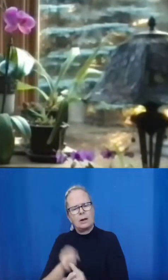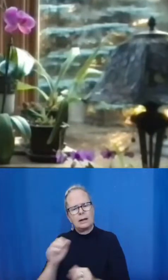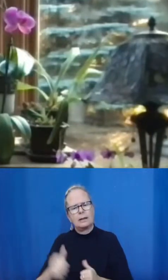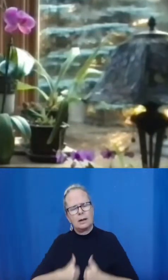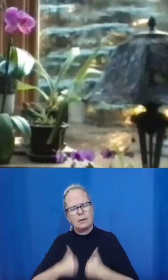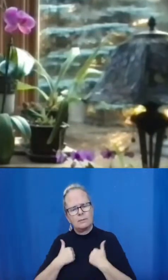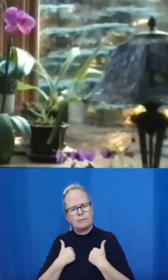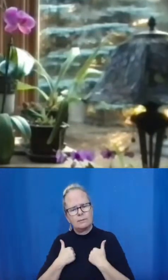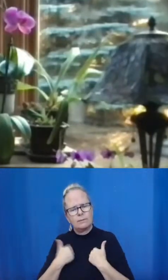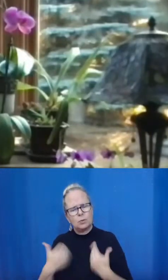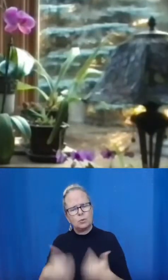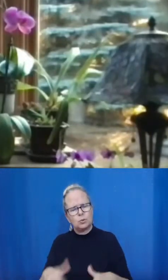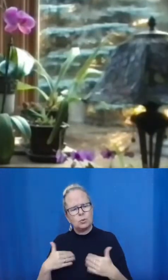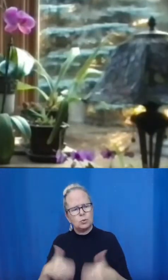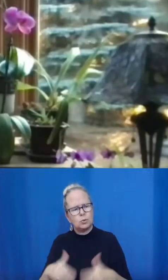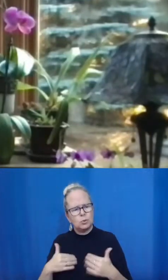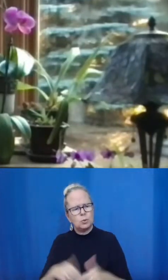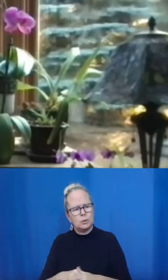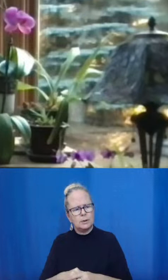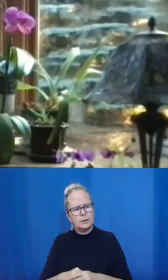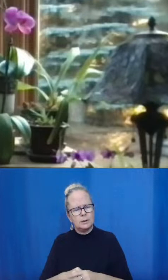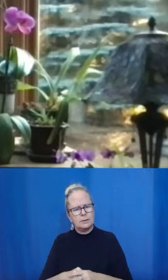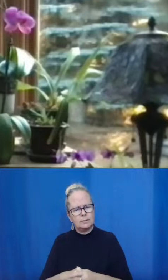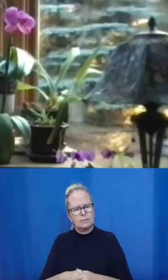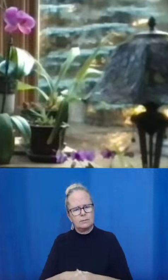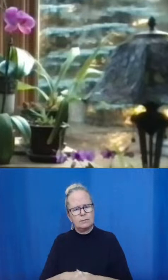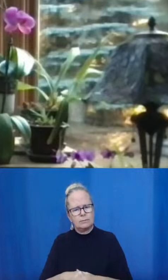going from severe organ failure